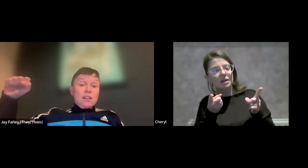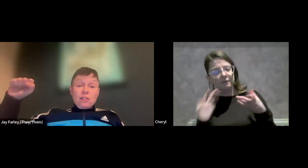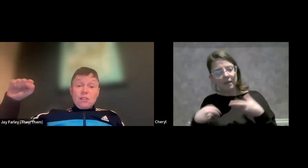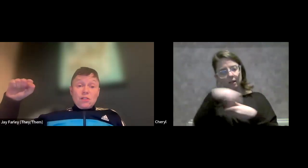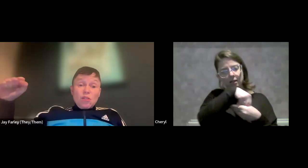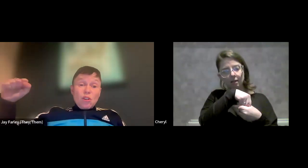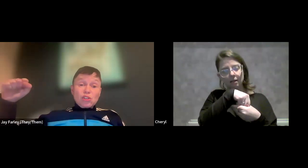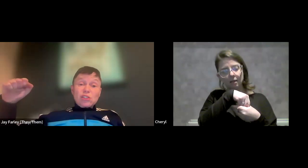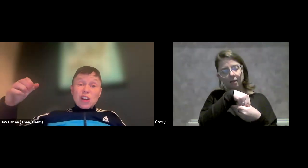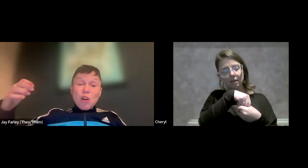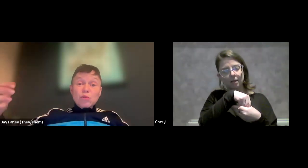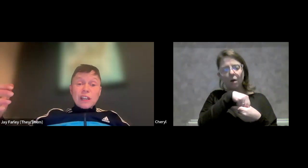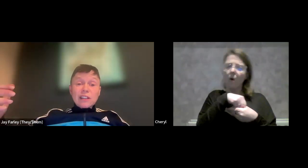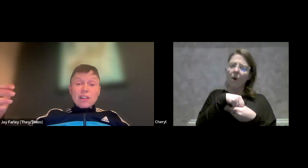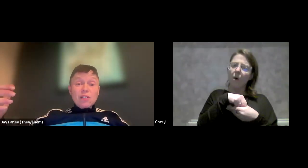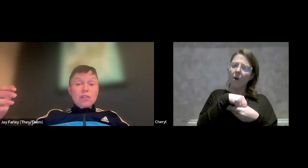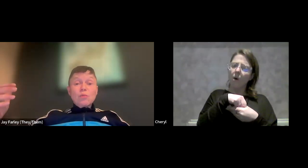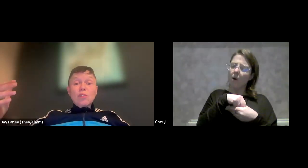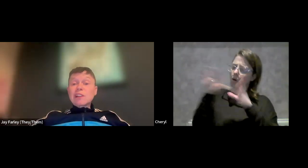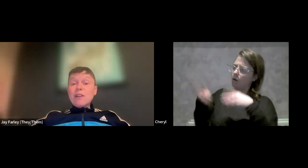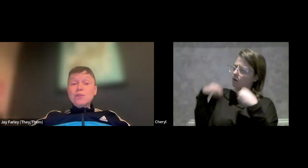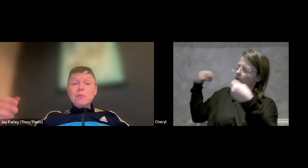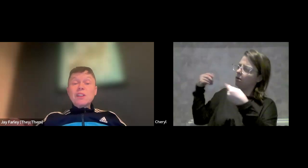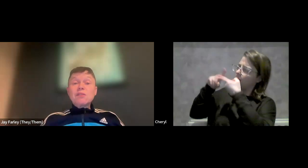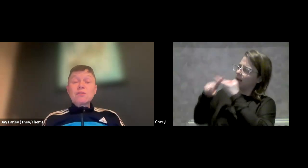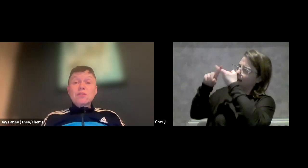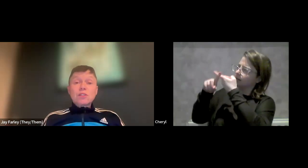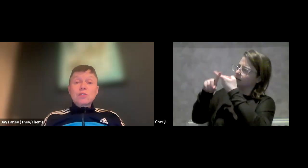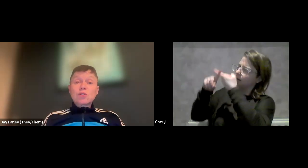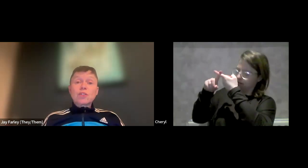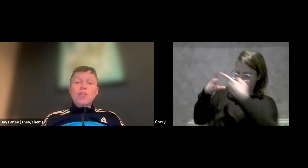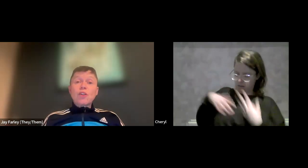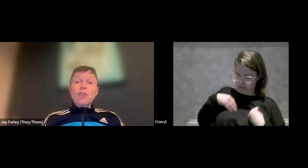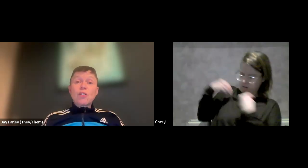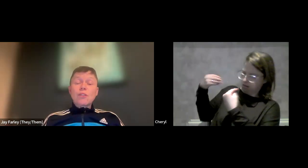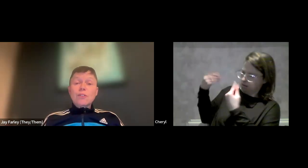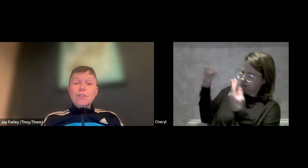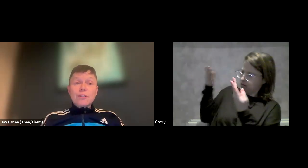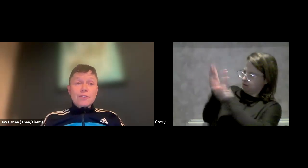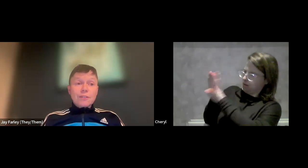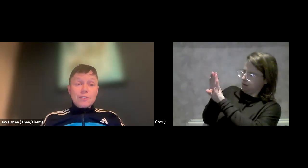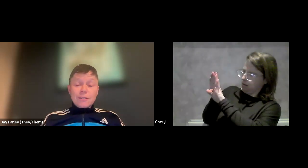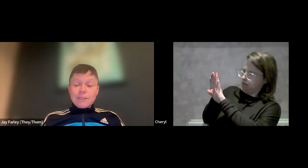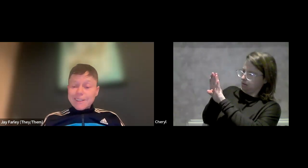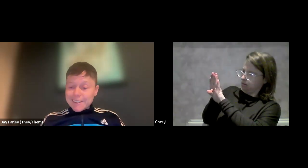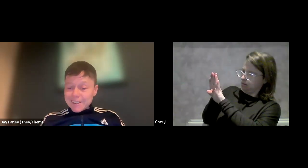me. Or should I coat hanger what's left of me? Shut the door.